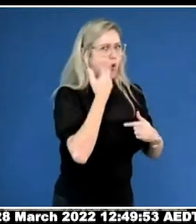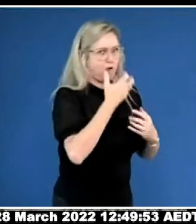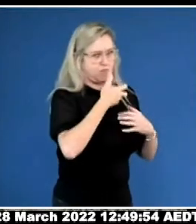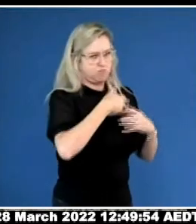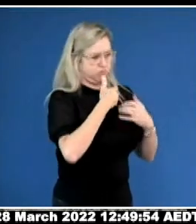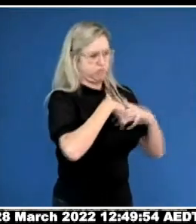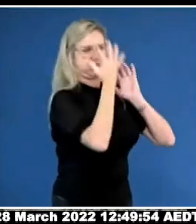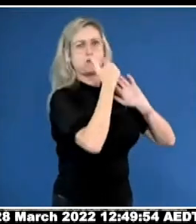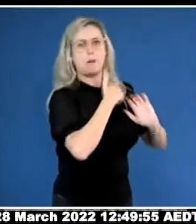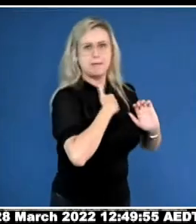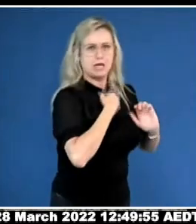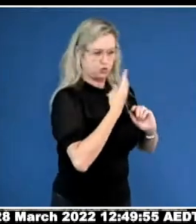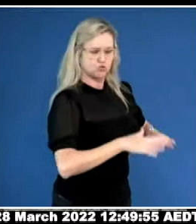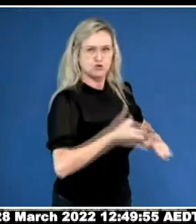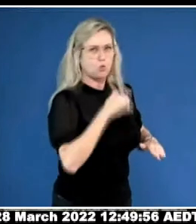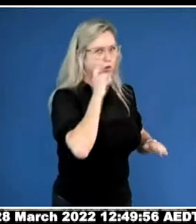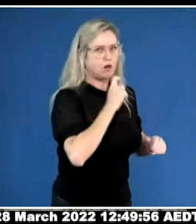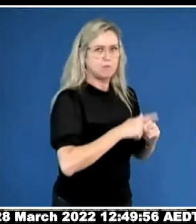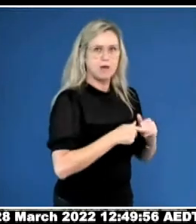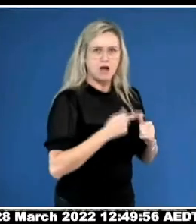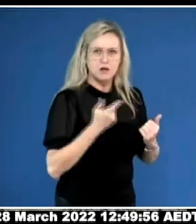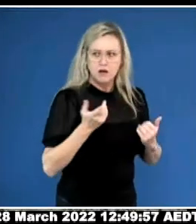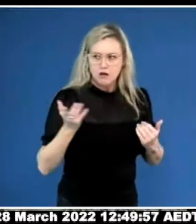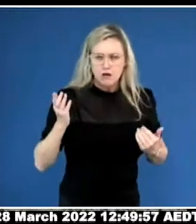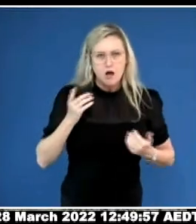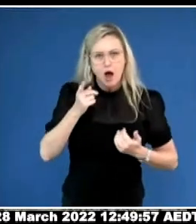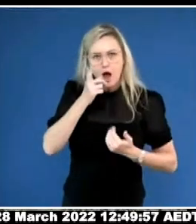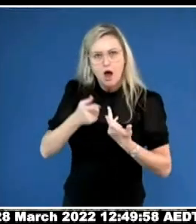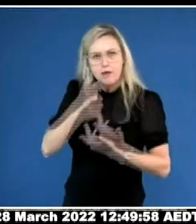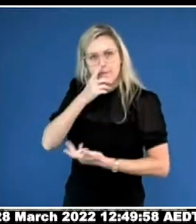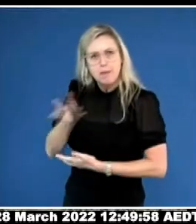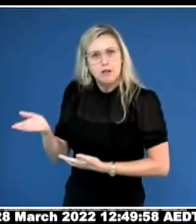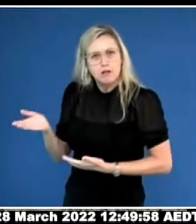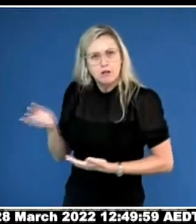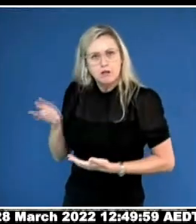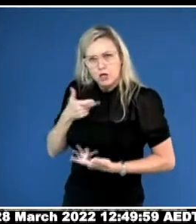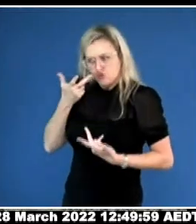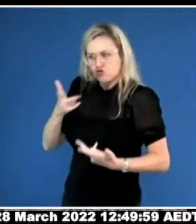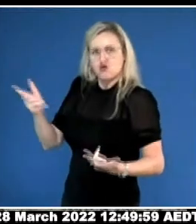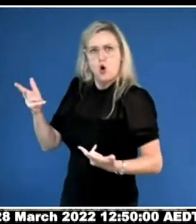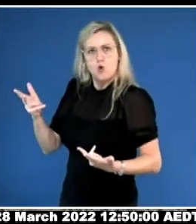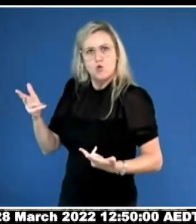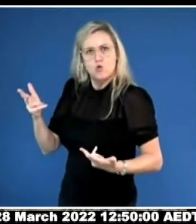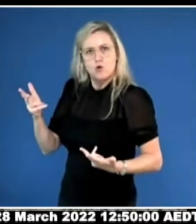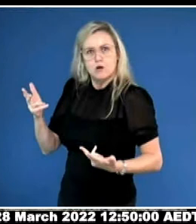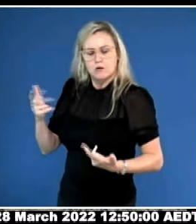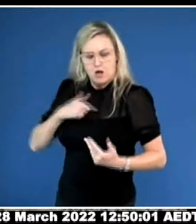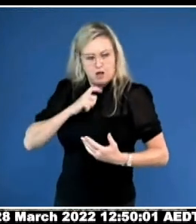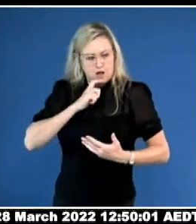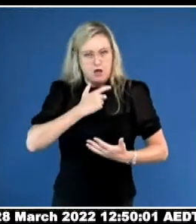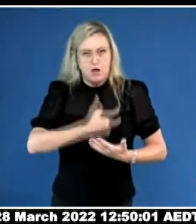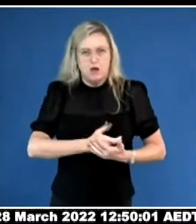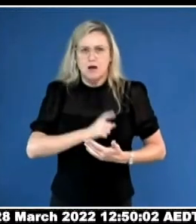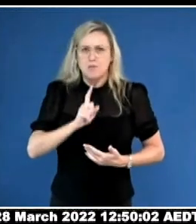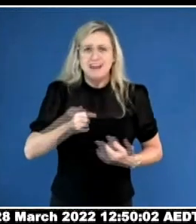incredibly confronting. But they left me there. They left me in that home after witnessing that.